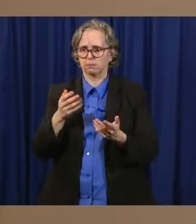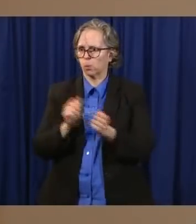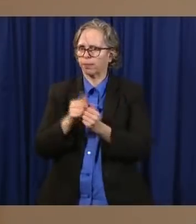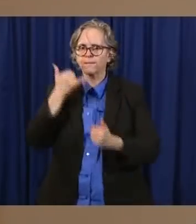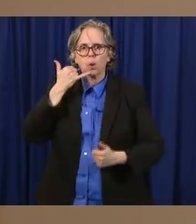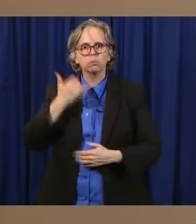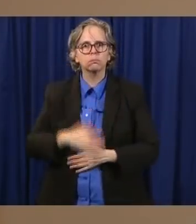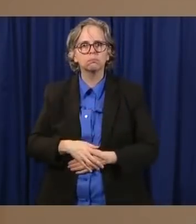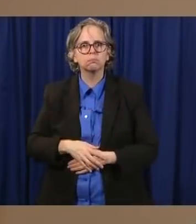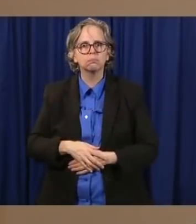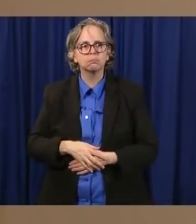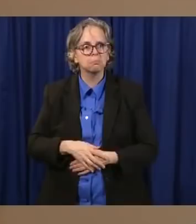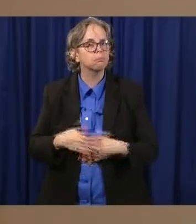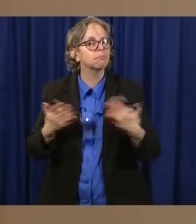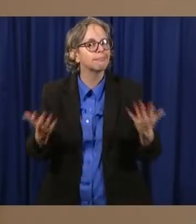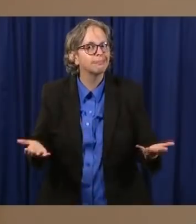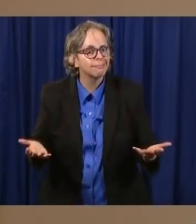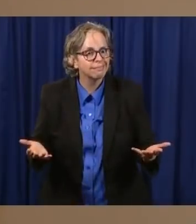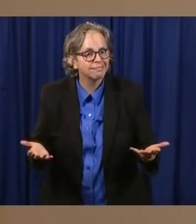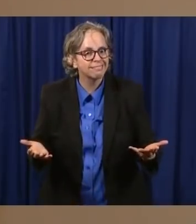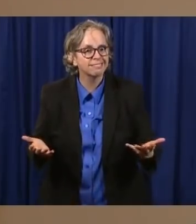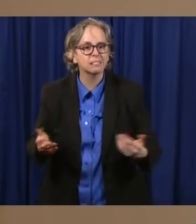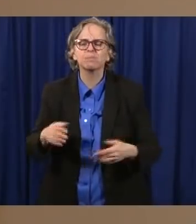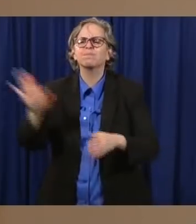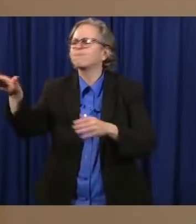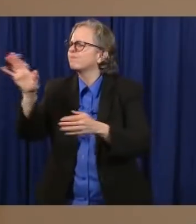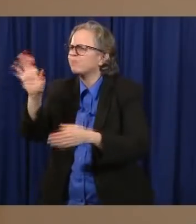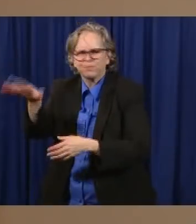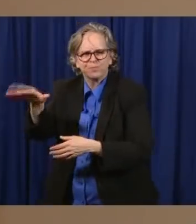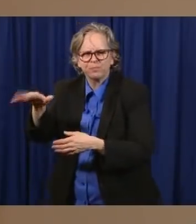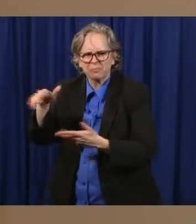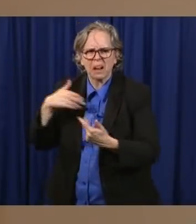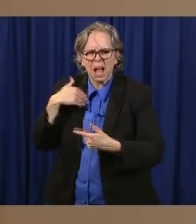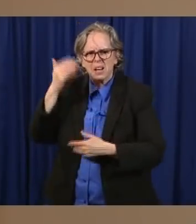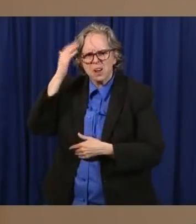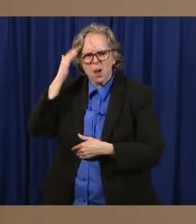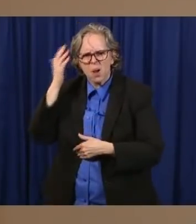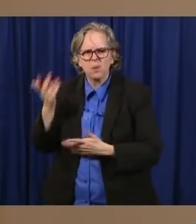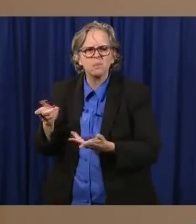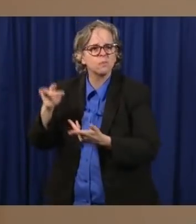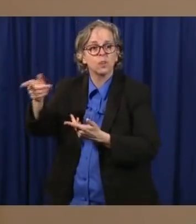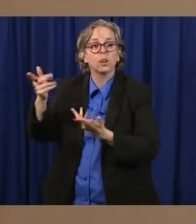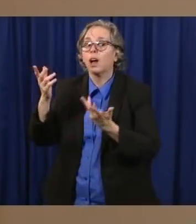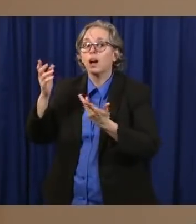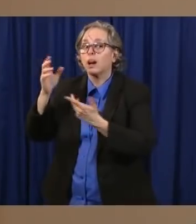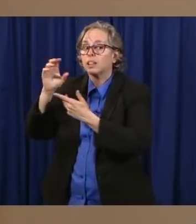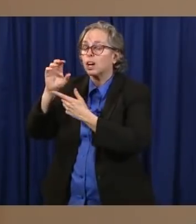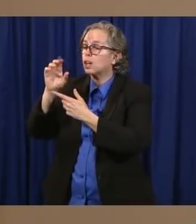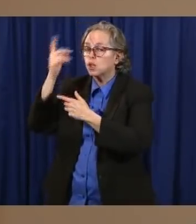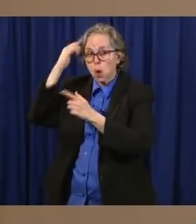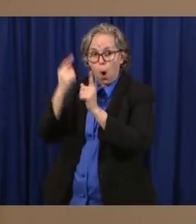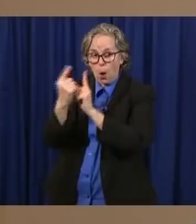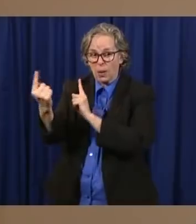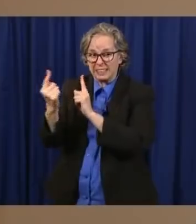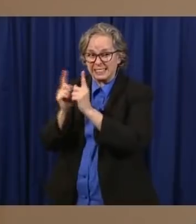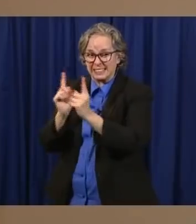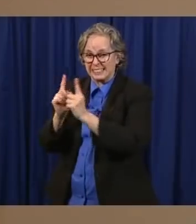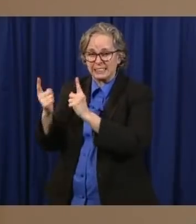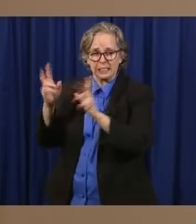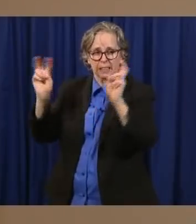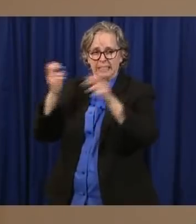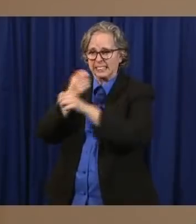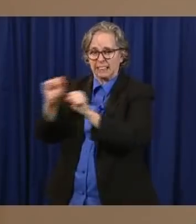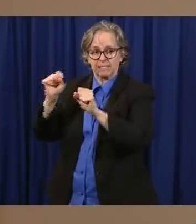So, this is a time when we know our safety net, our social safety net is struggling. Our food banks,